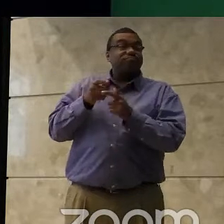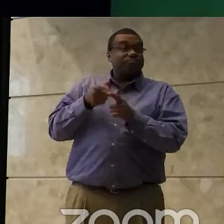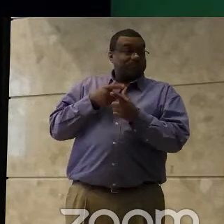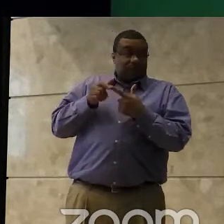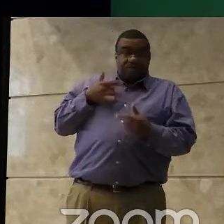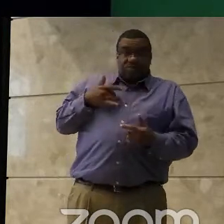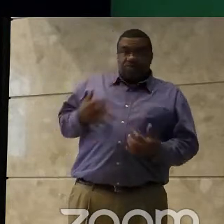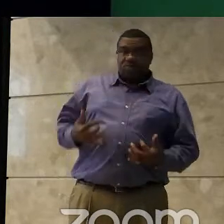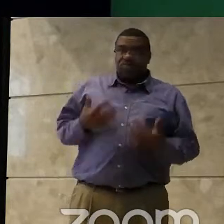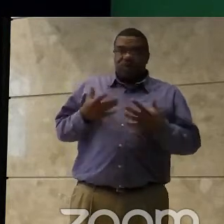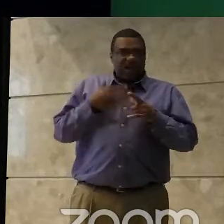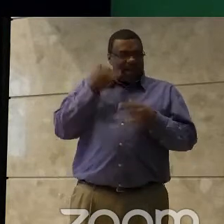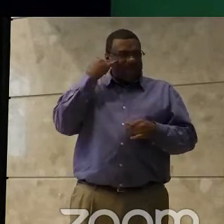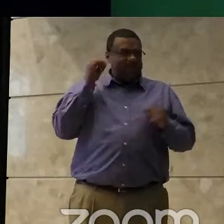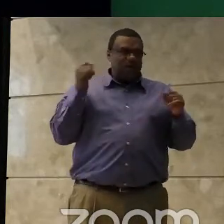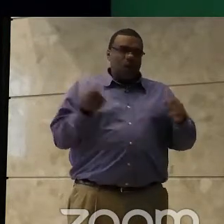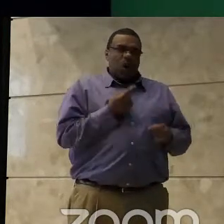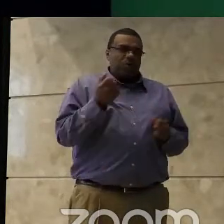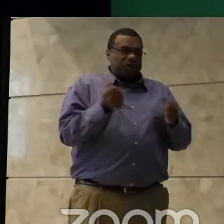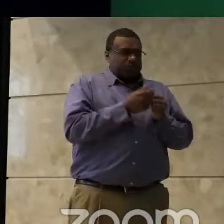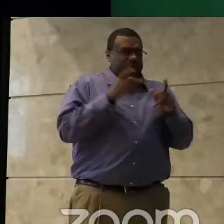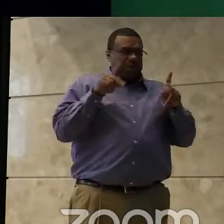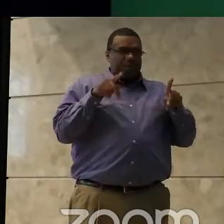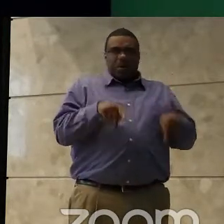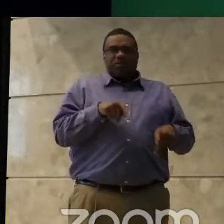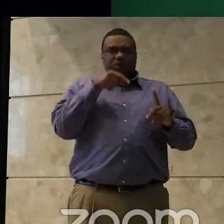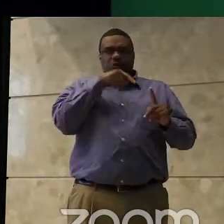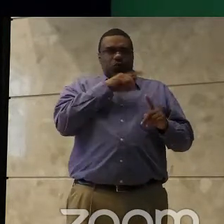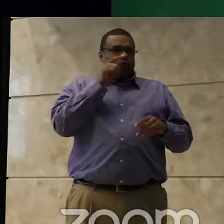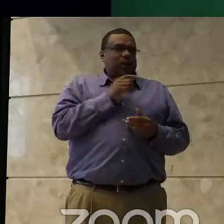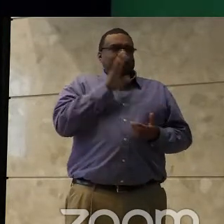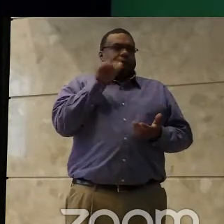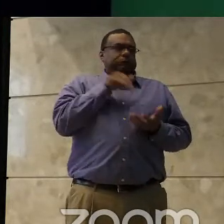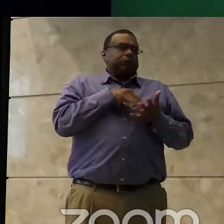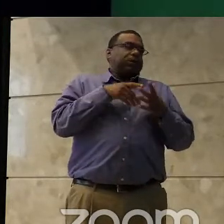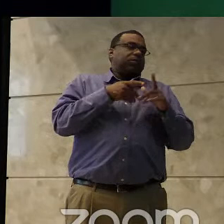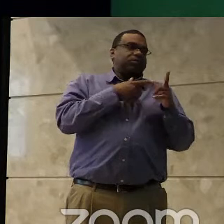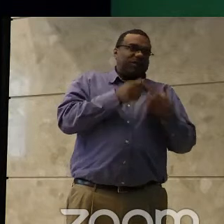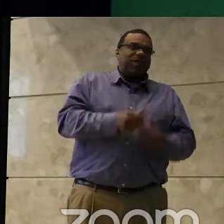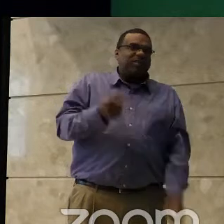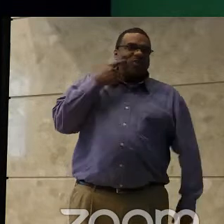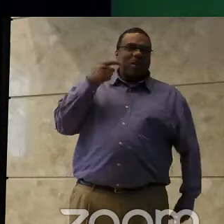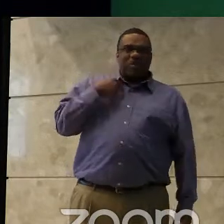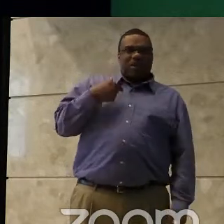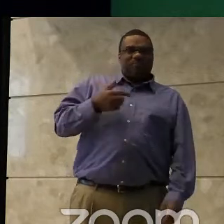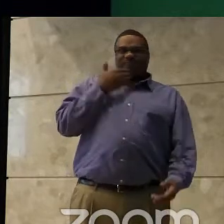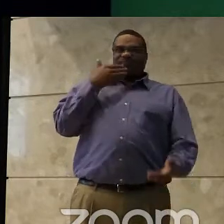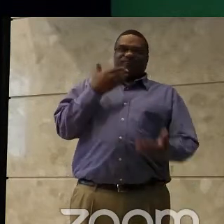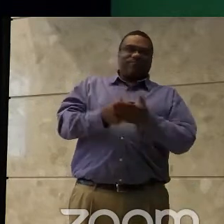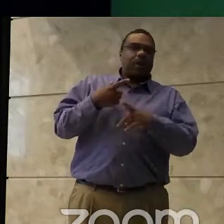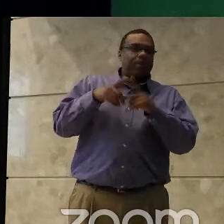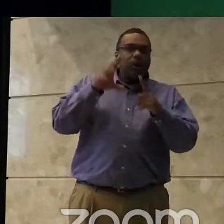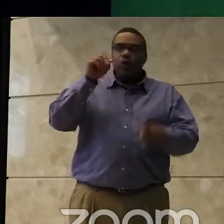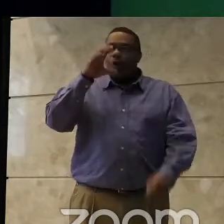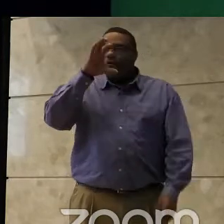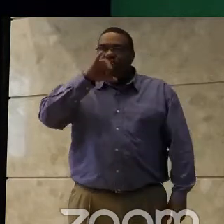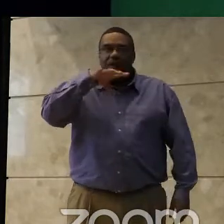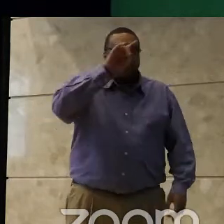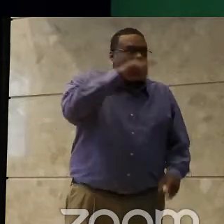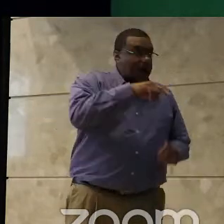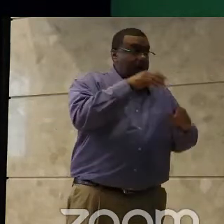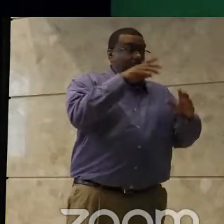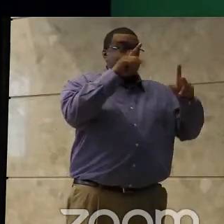are mediocre, then you're thinking you're really good. You know, all right? Find people who are really